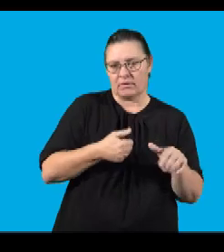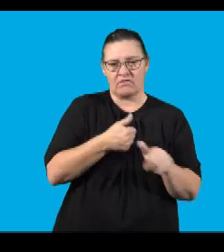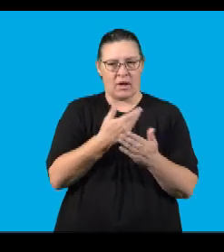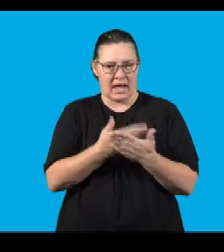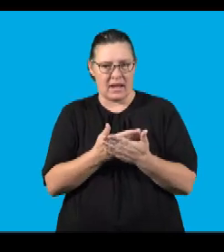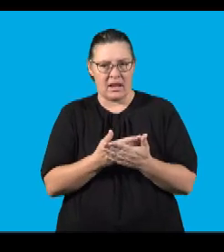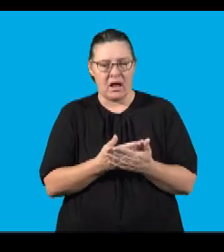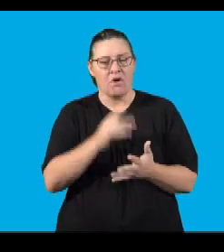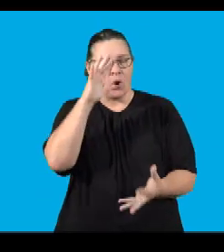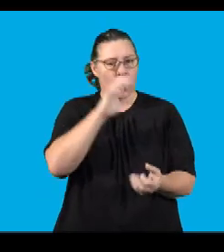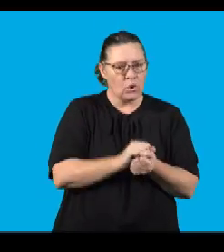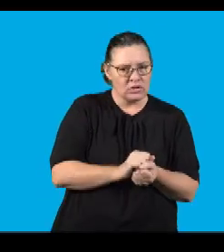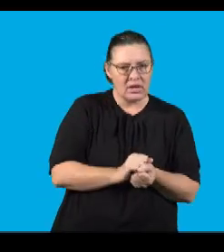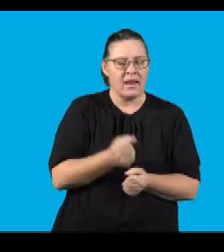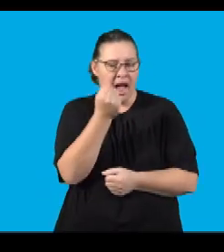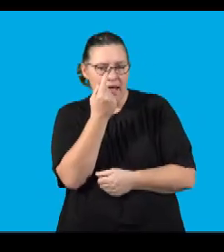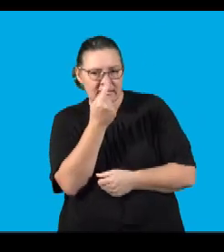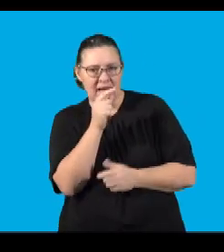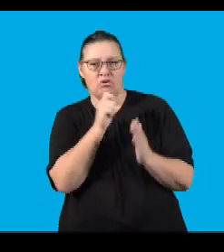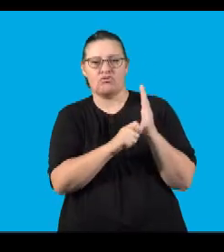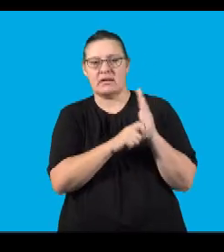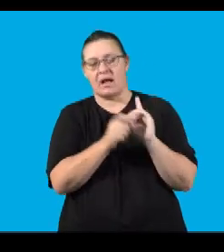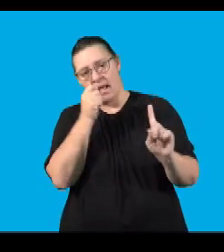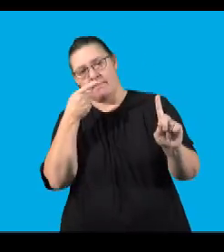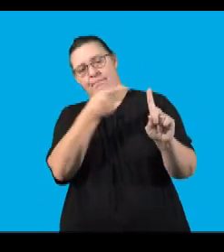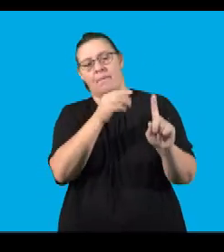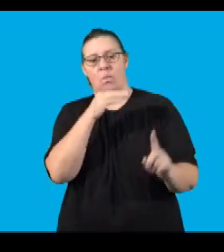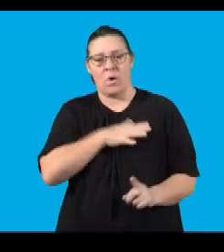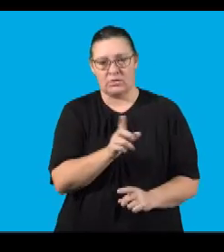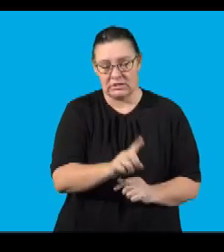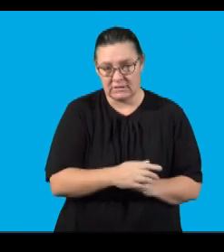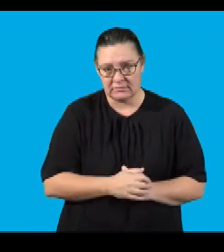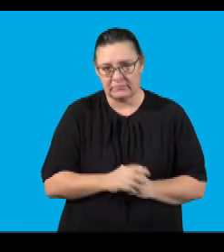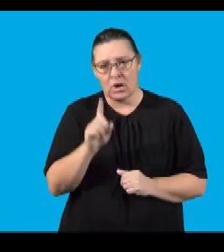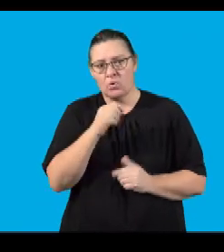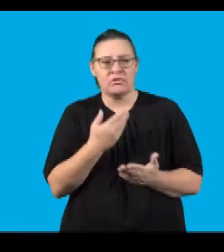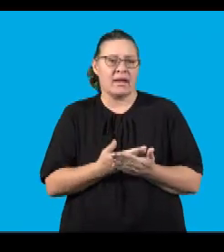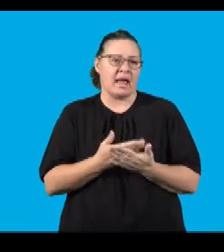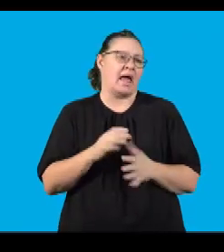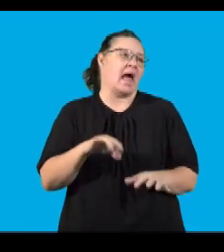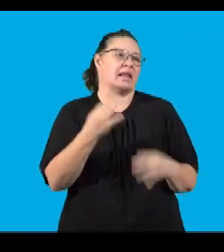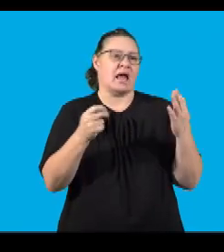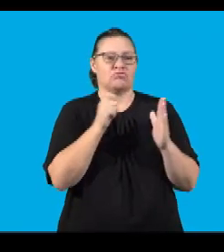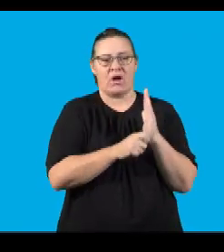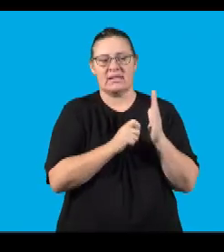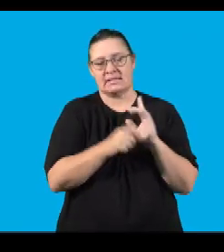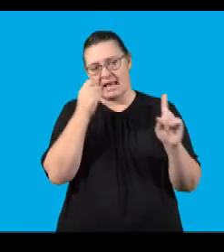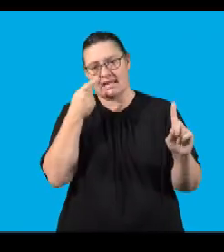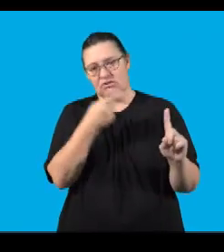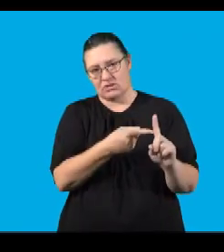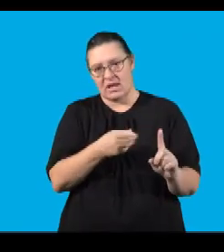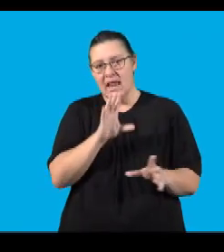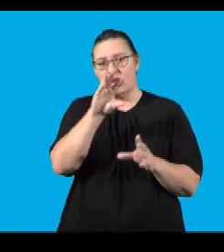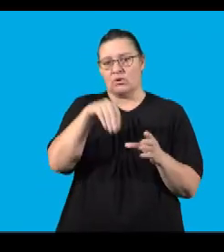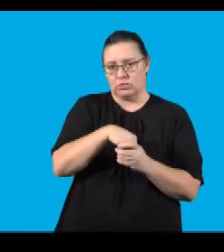to draw conclusions and understand the writer's intention. A question could be, analyze the writer's intention